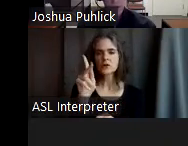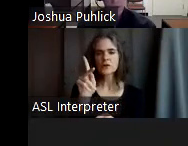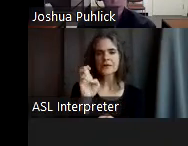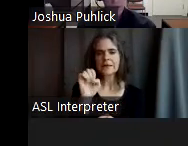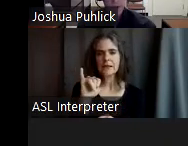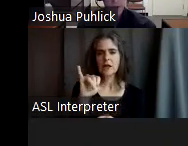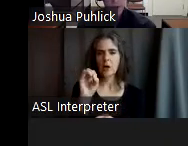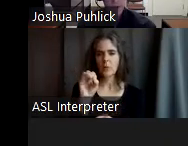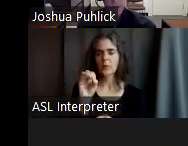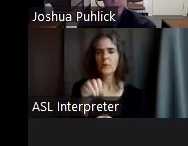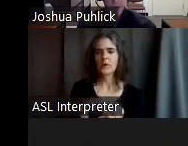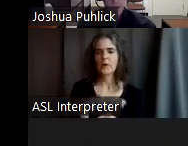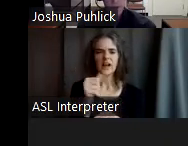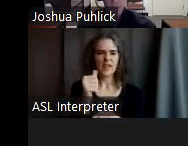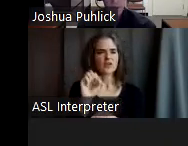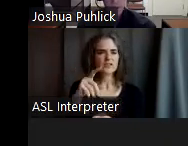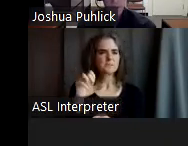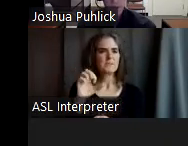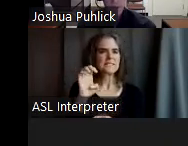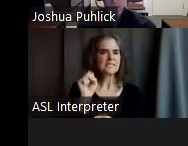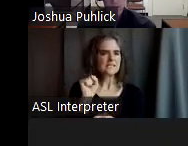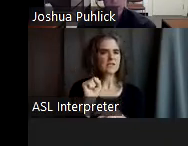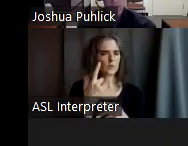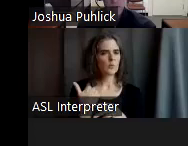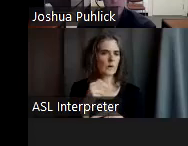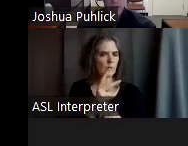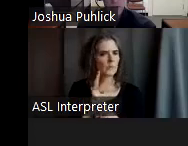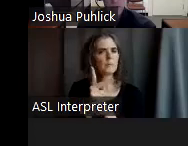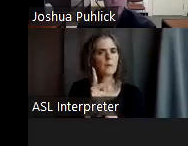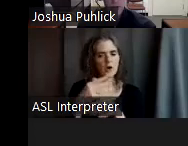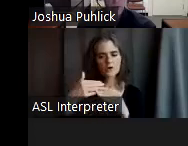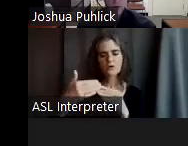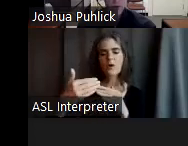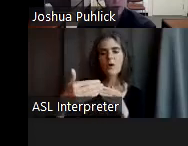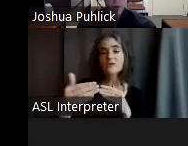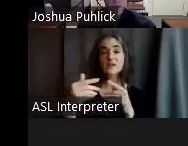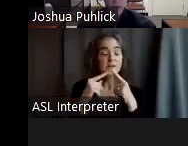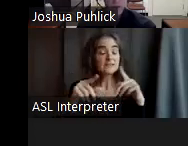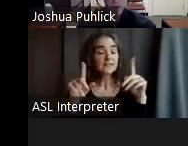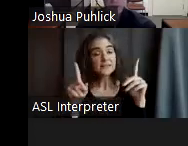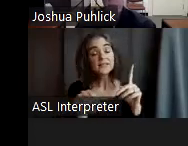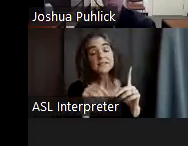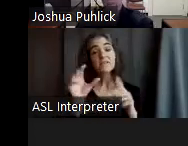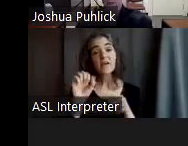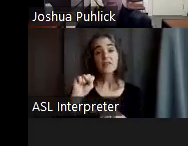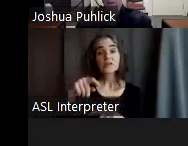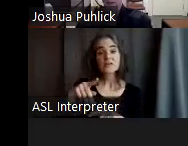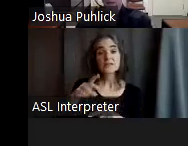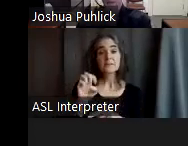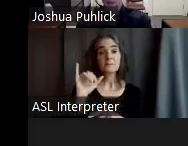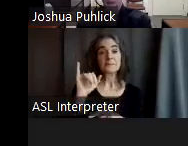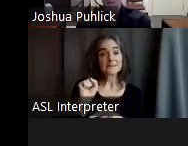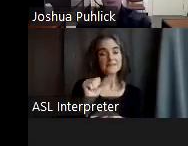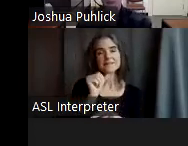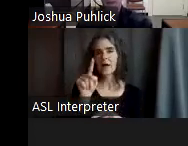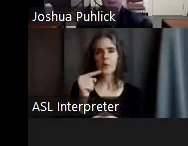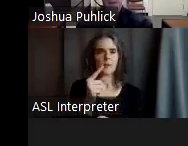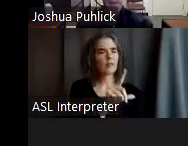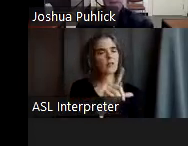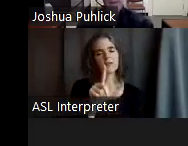monitoring over time, the success of other species besides longleaf